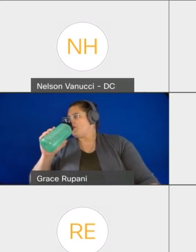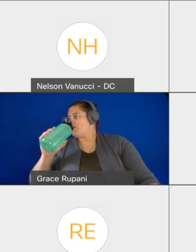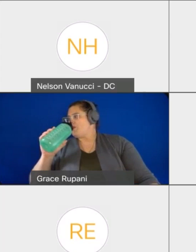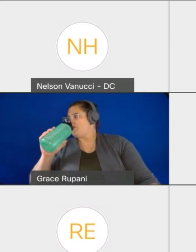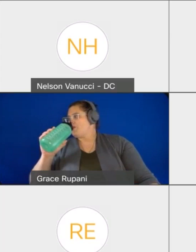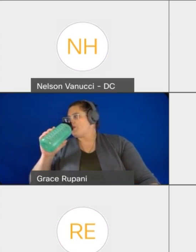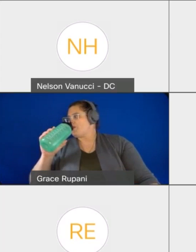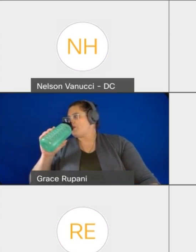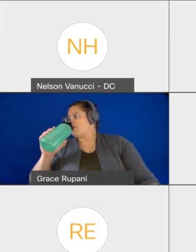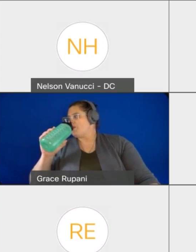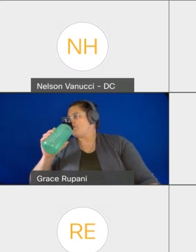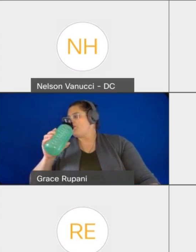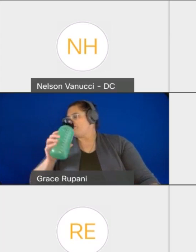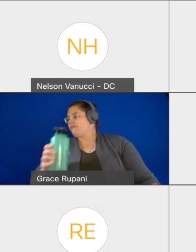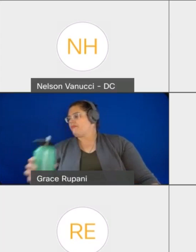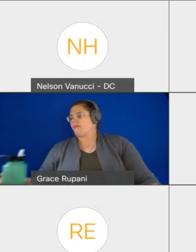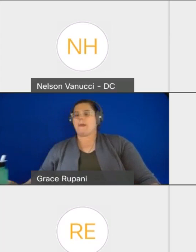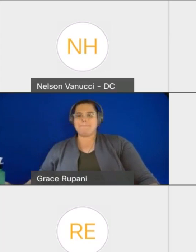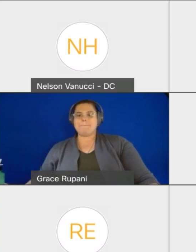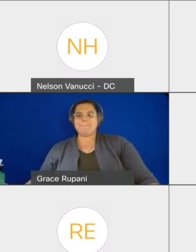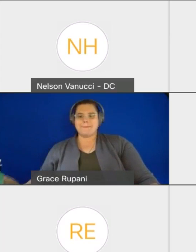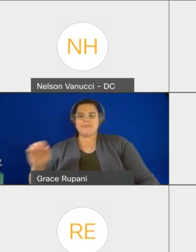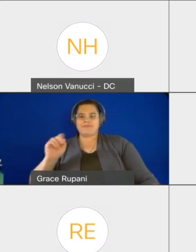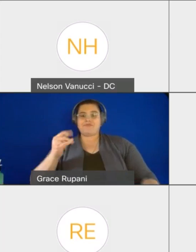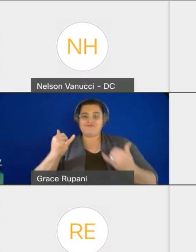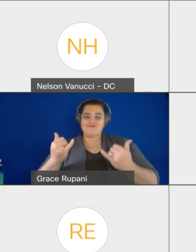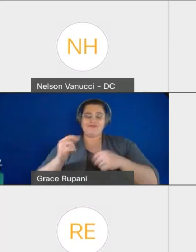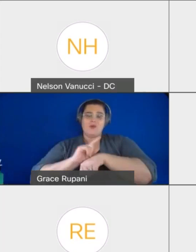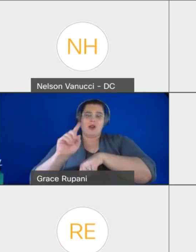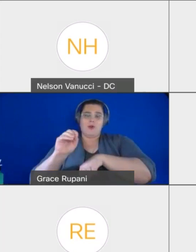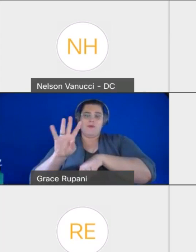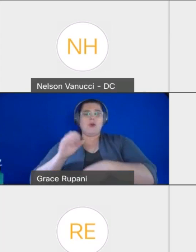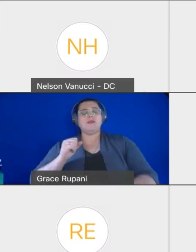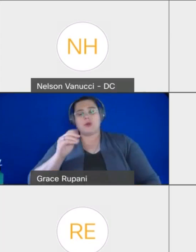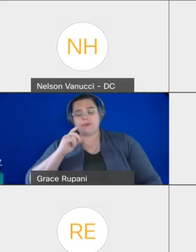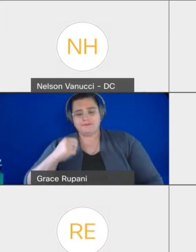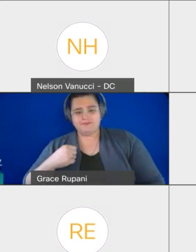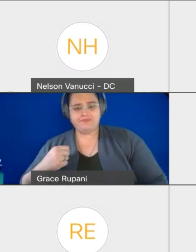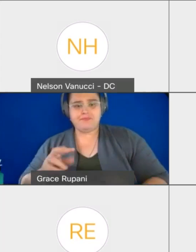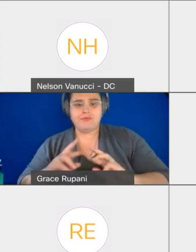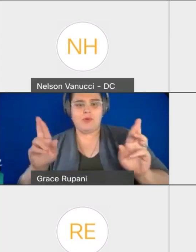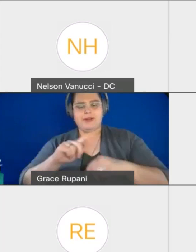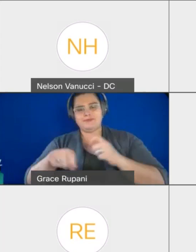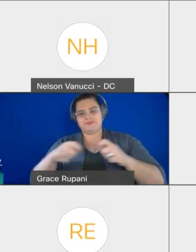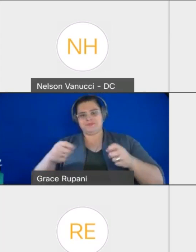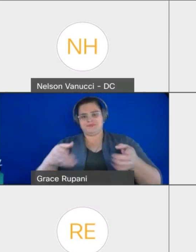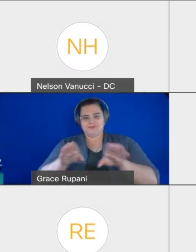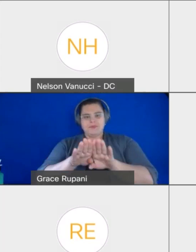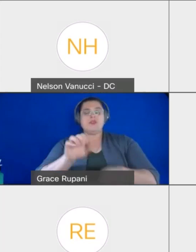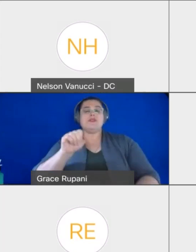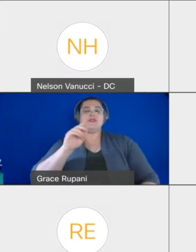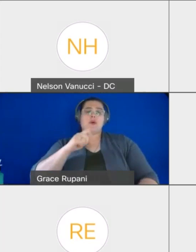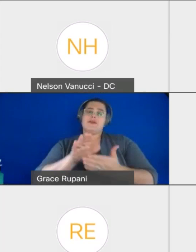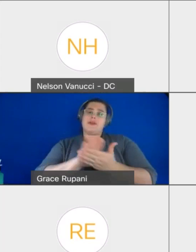Okay, so now we're actually at 104. So I hope that everyone has a nice weekend, stays